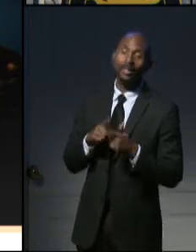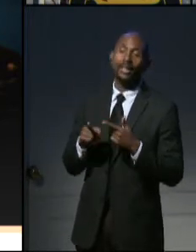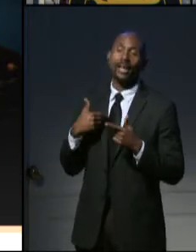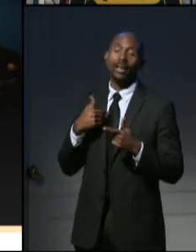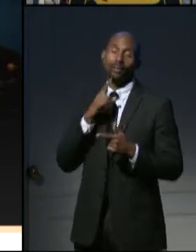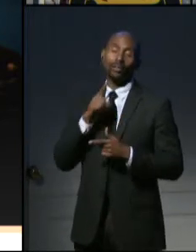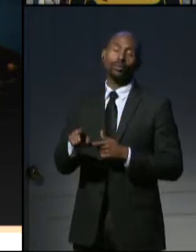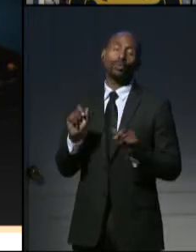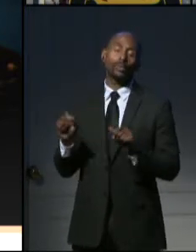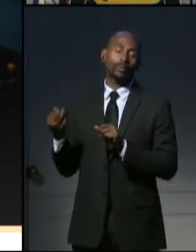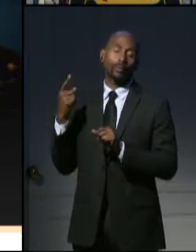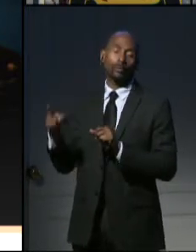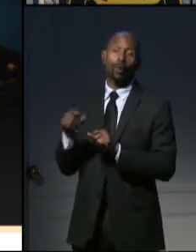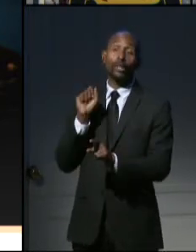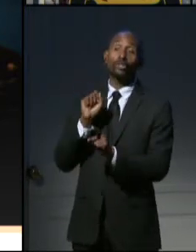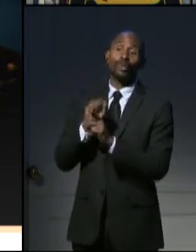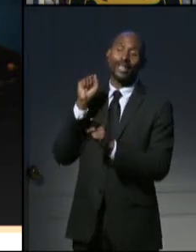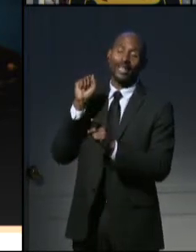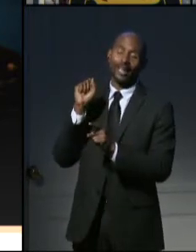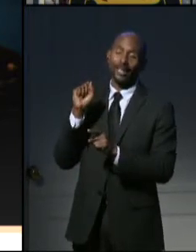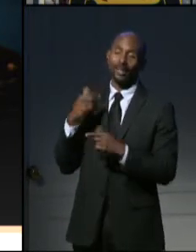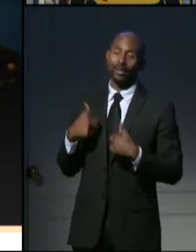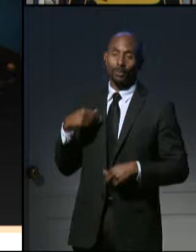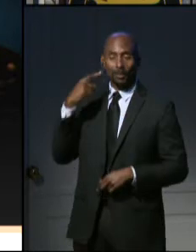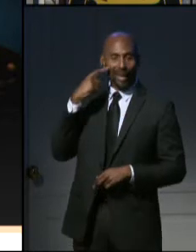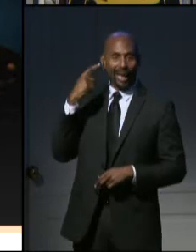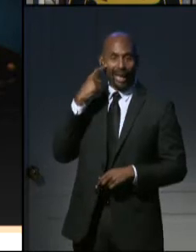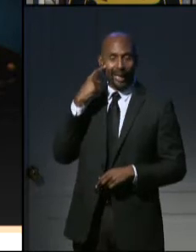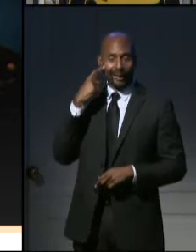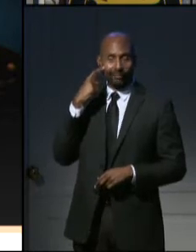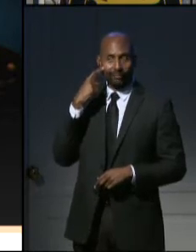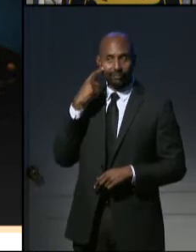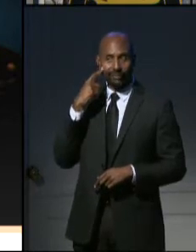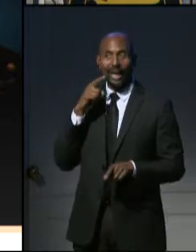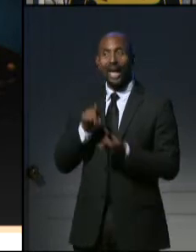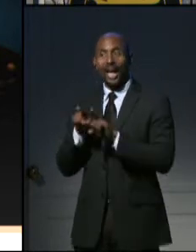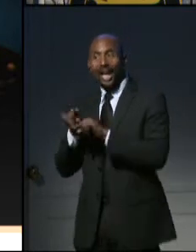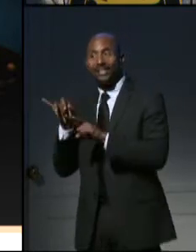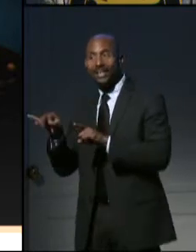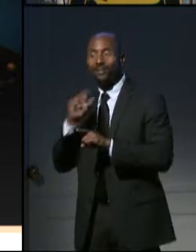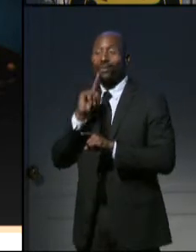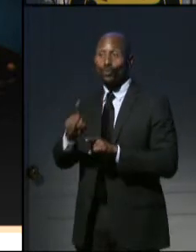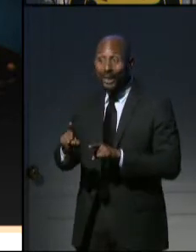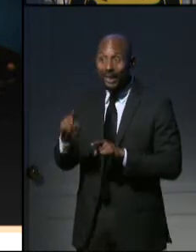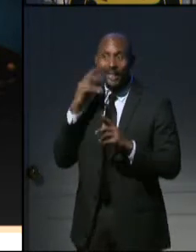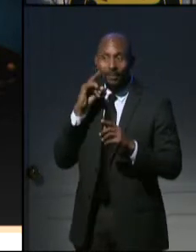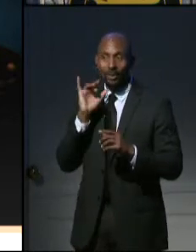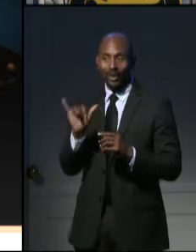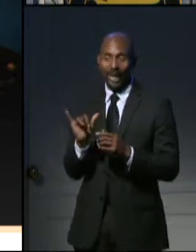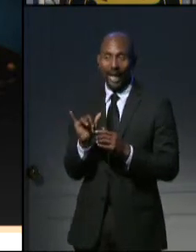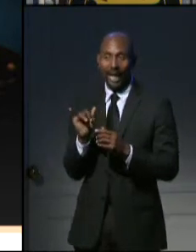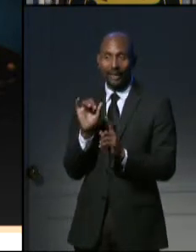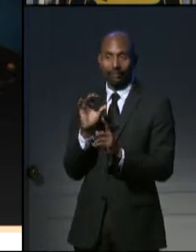the human brain, into actually experiencing it for real. So there is so much more to it than